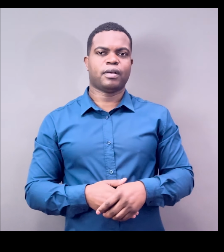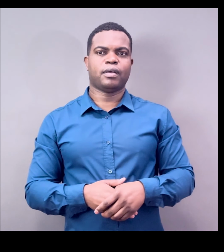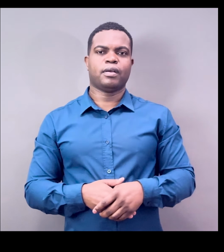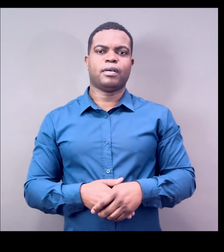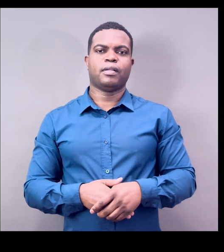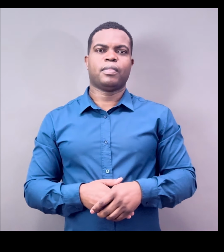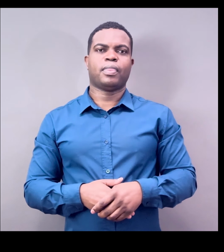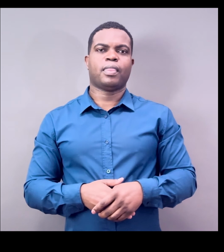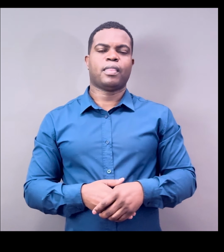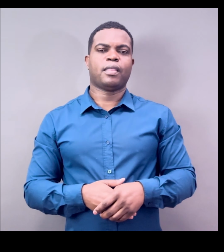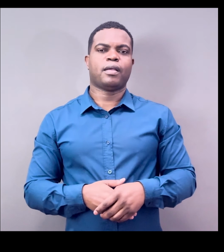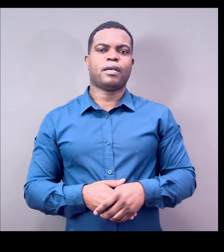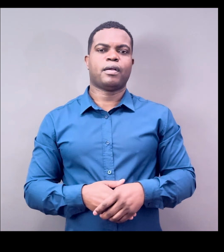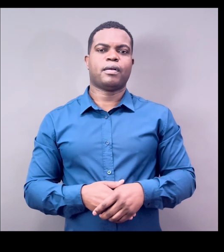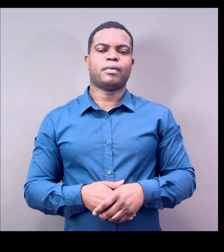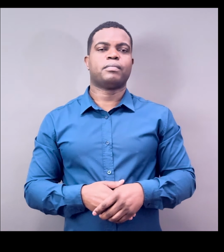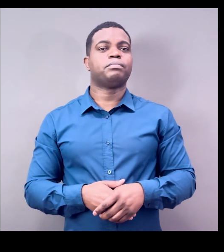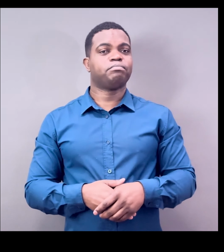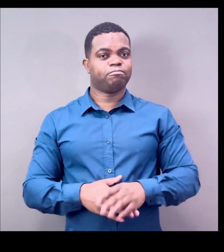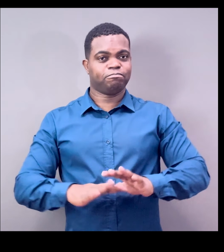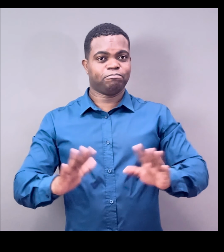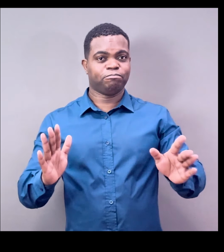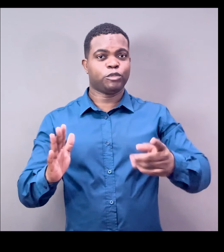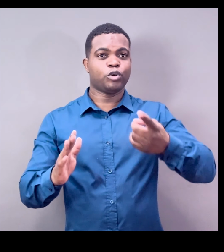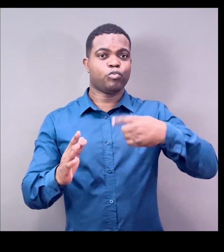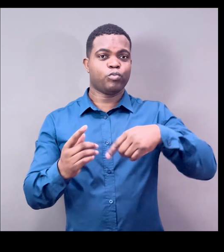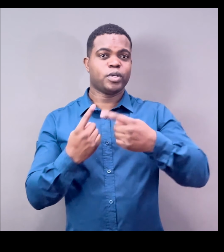potential contribution. We have talked about